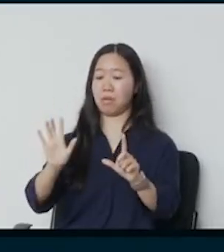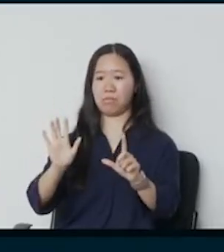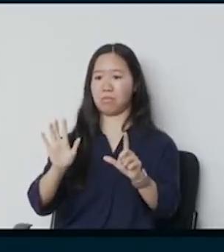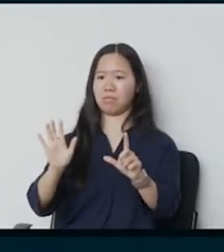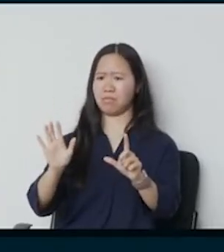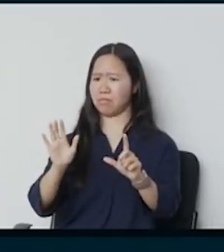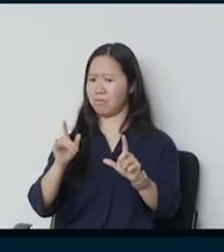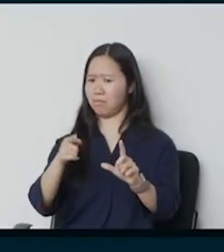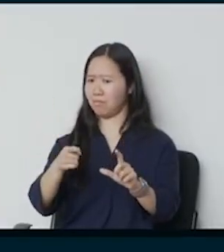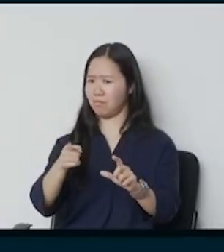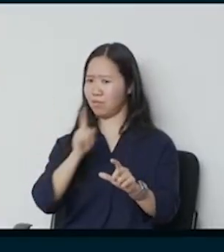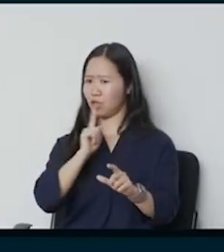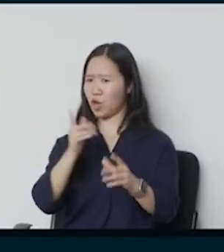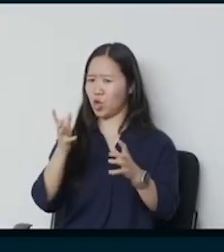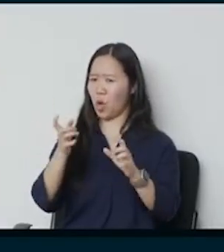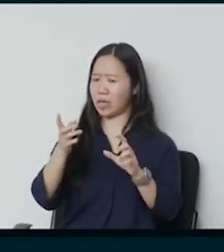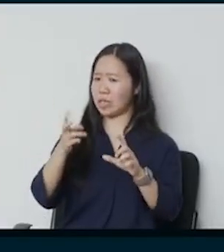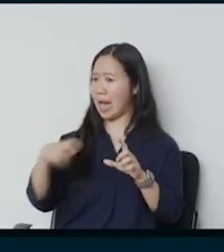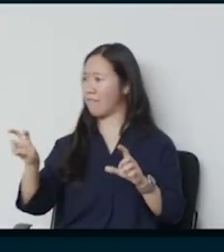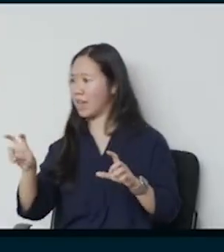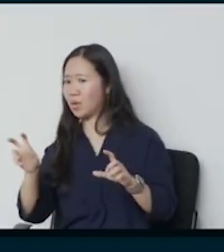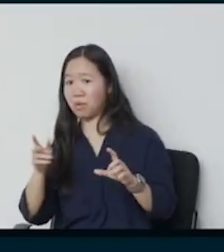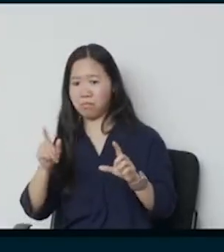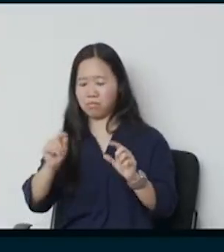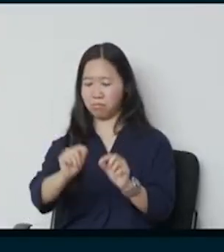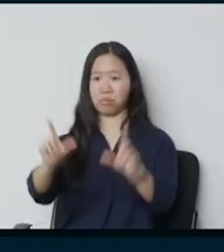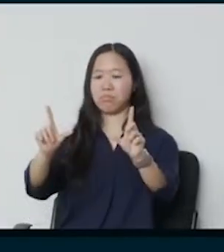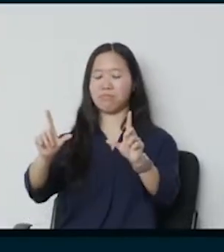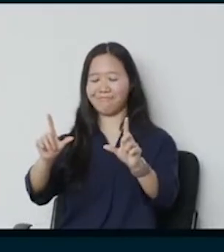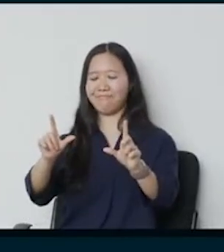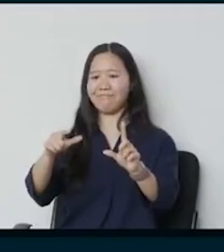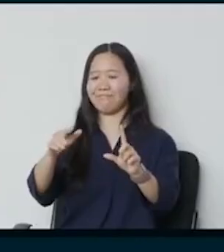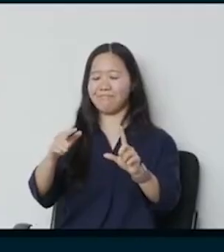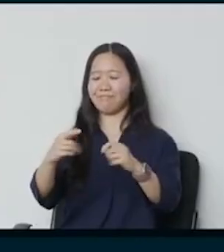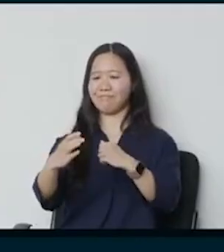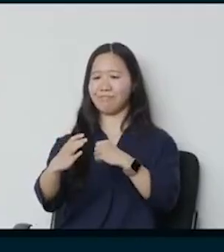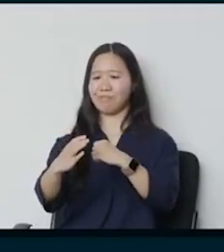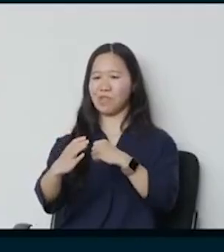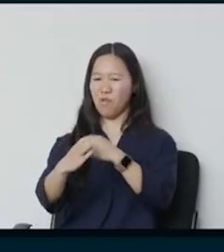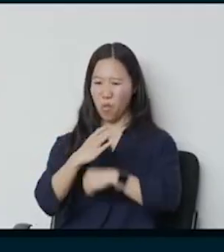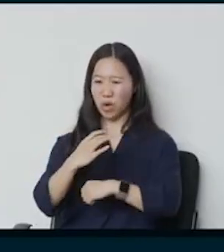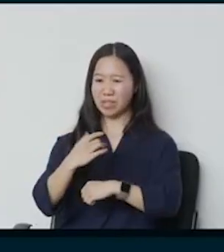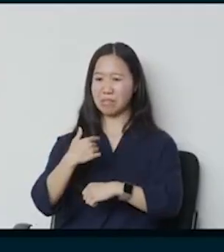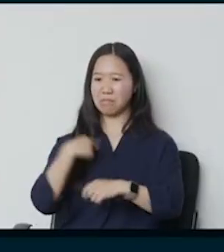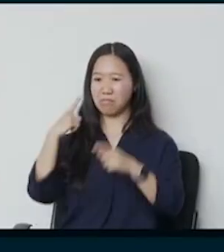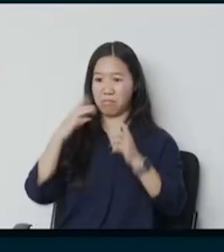are you sure you want to navigate away? These dialogues that force decisions.